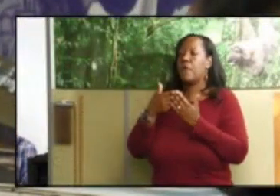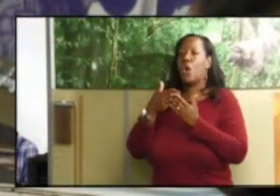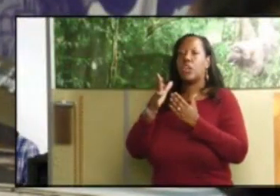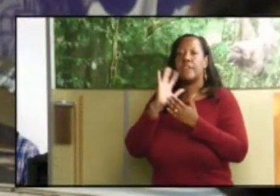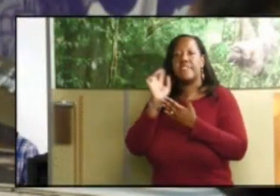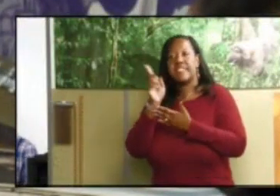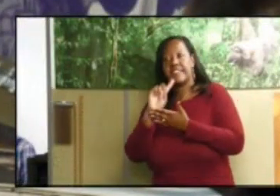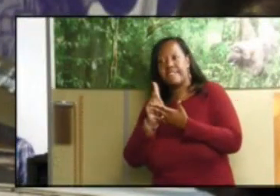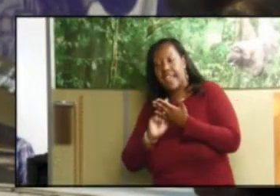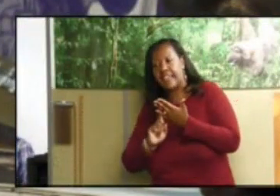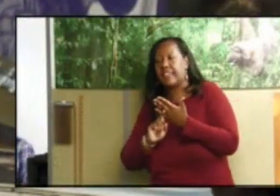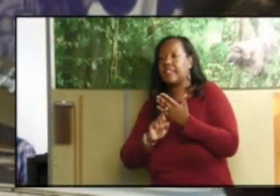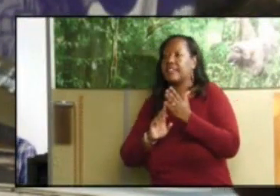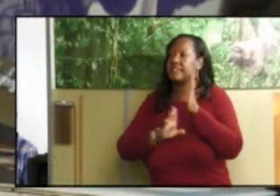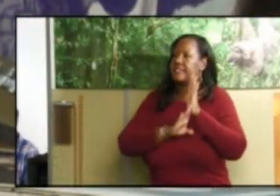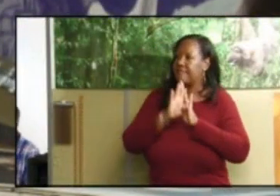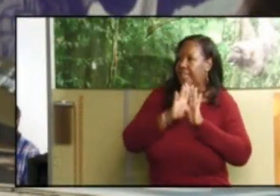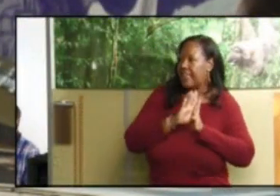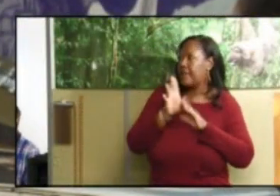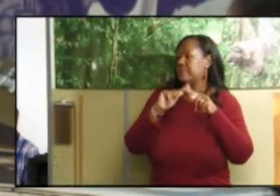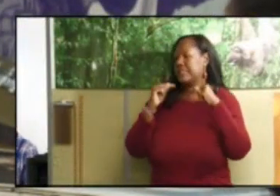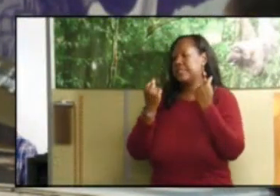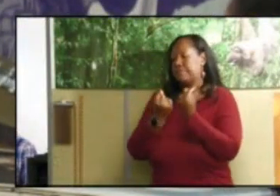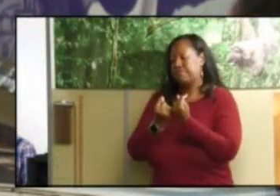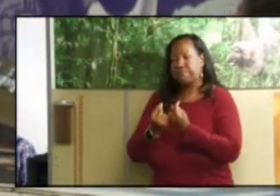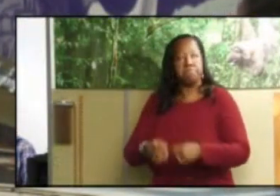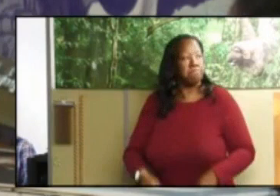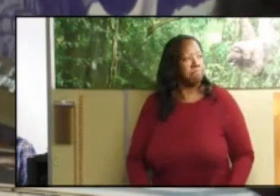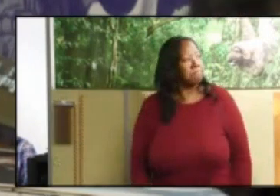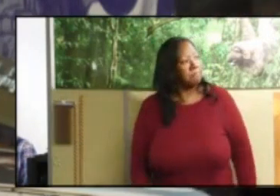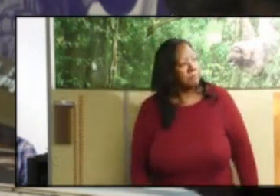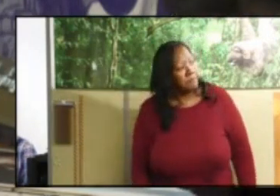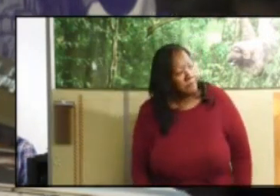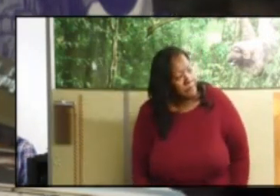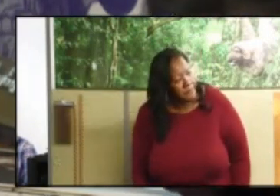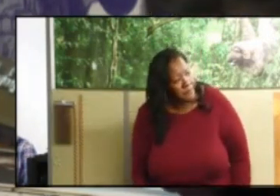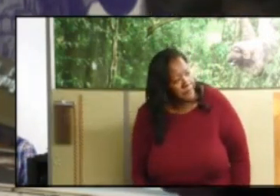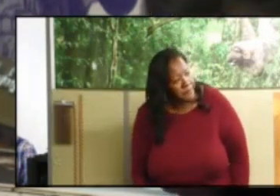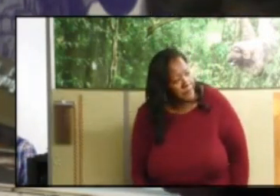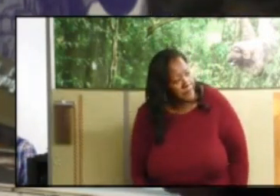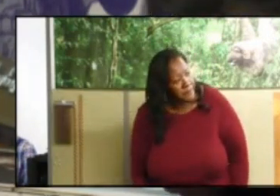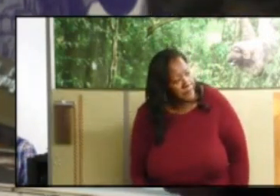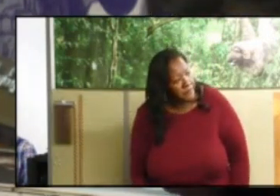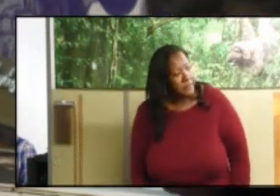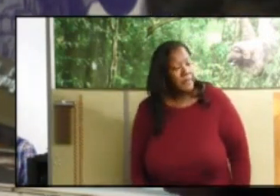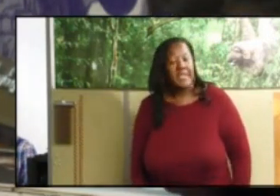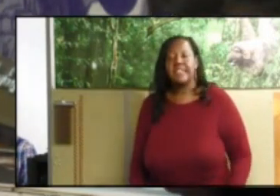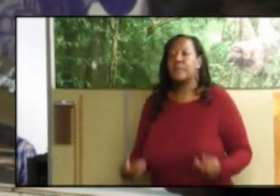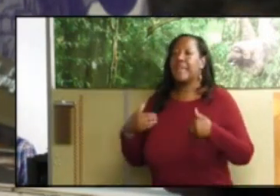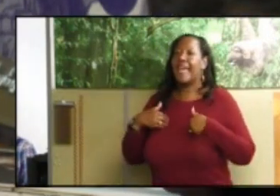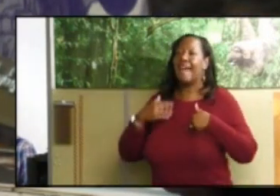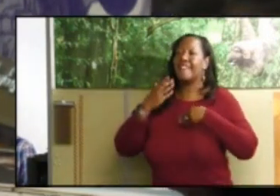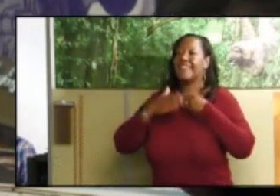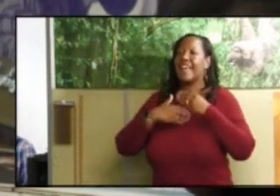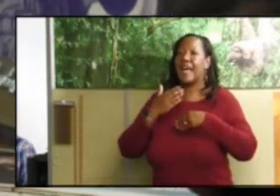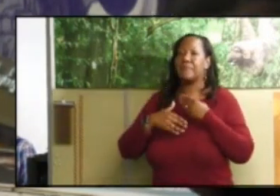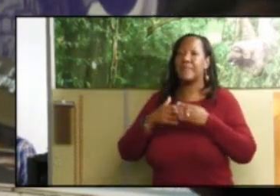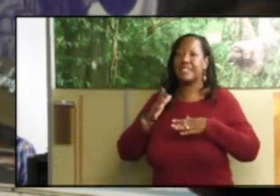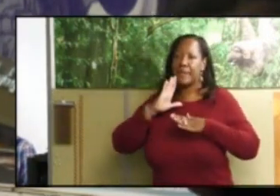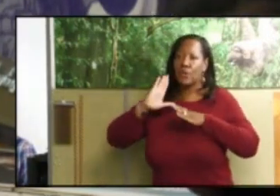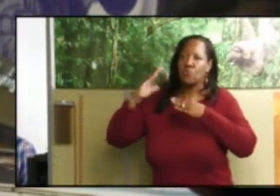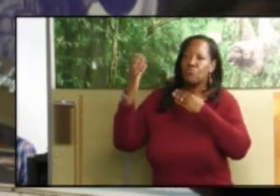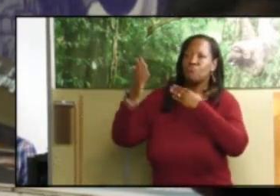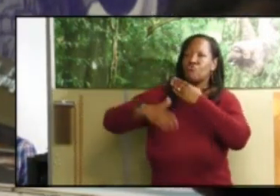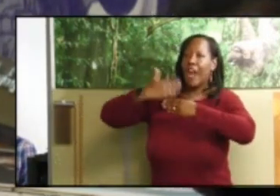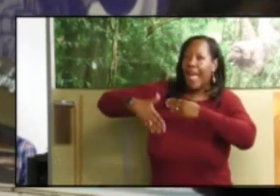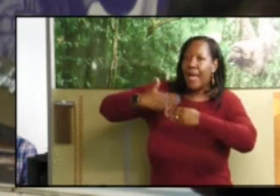team members here. And here's it, 4 copies trying to be wrapped and installed into crates so that they can